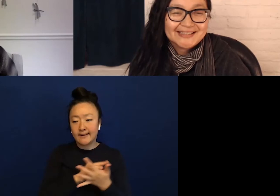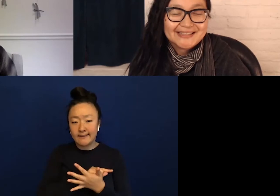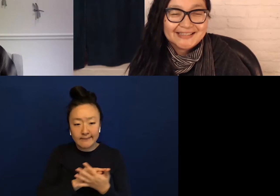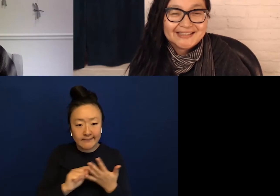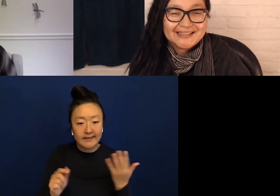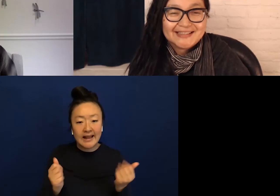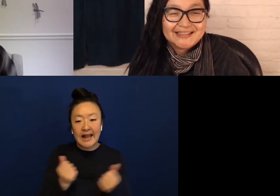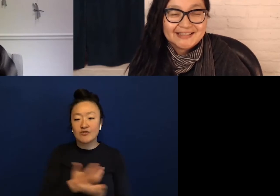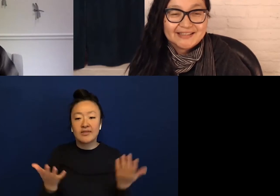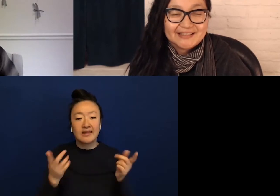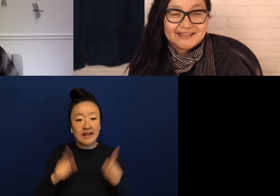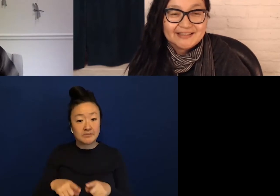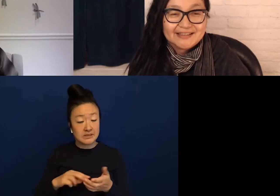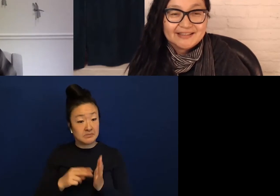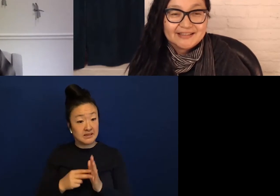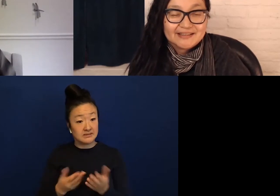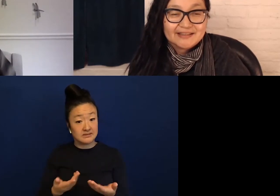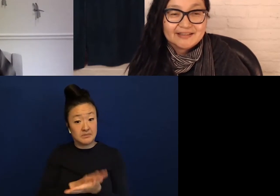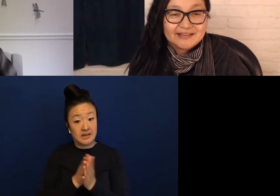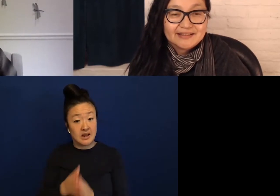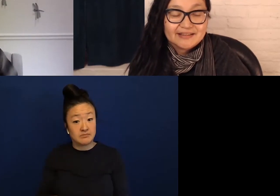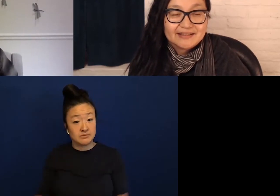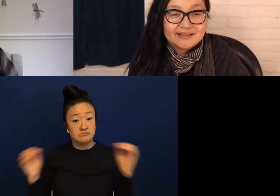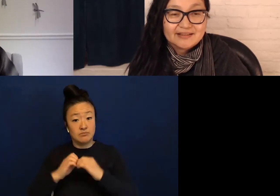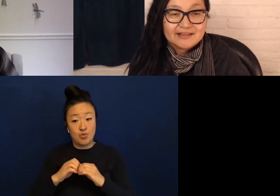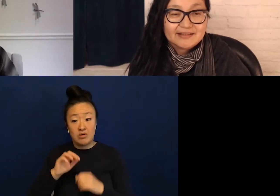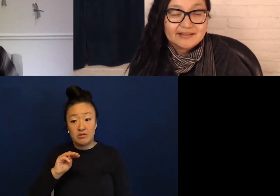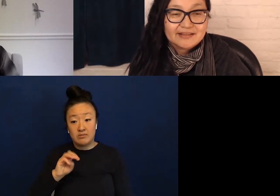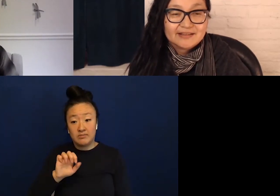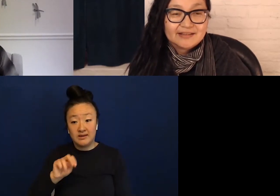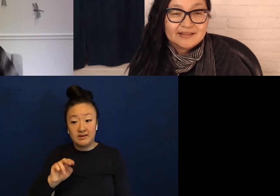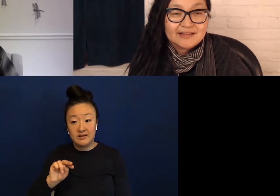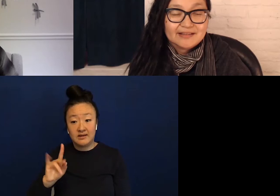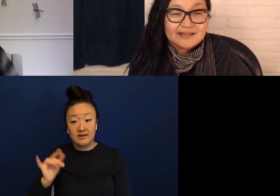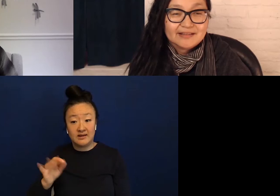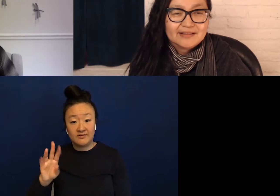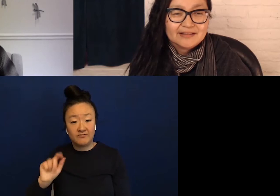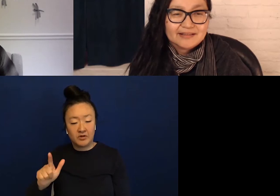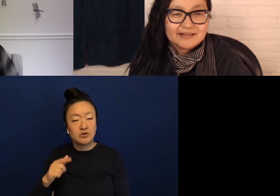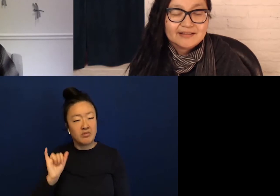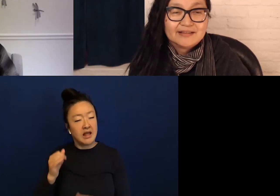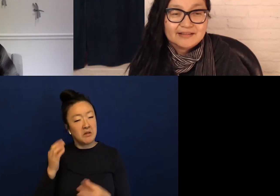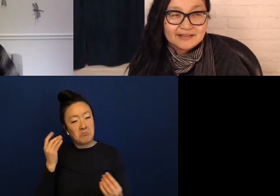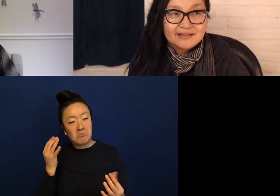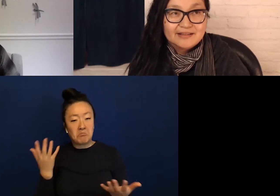happens, does that make it more meaningful? So that's just sort of what was going through my mind.